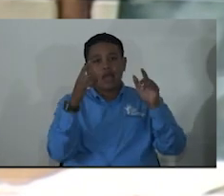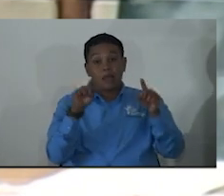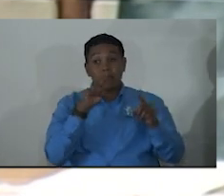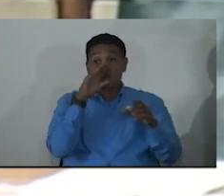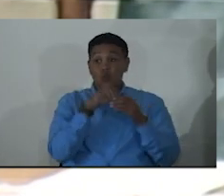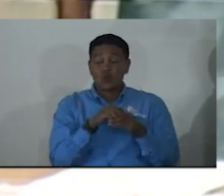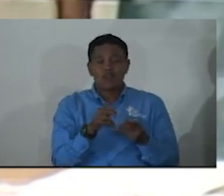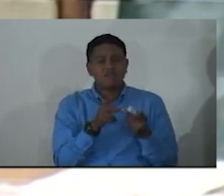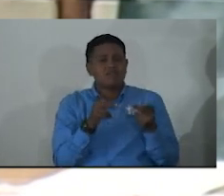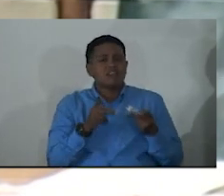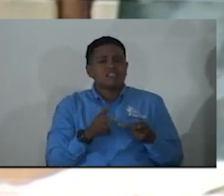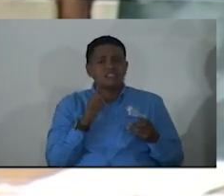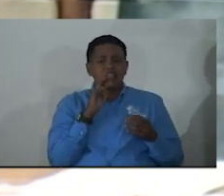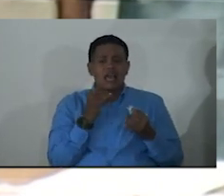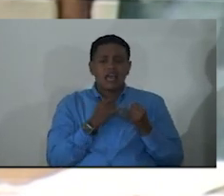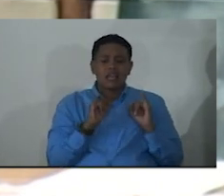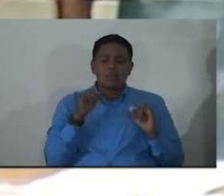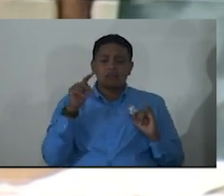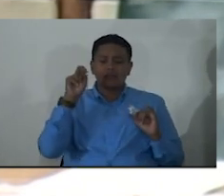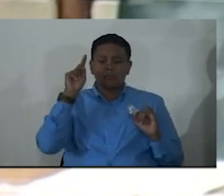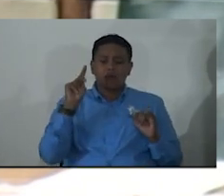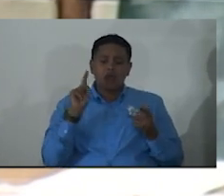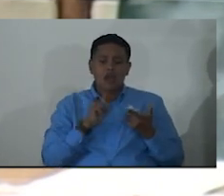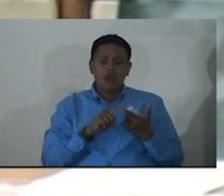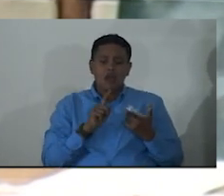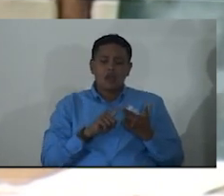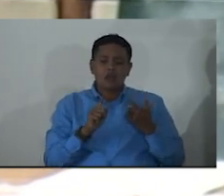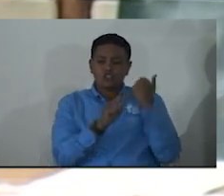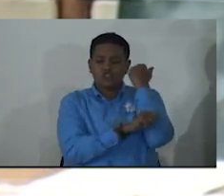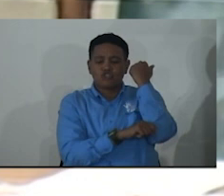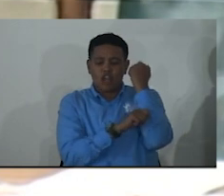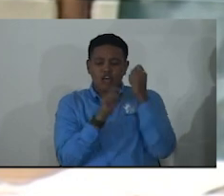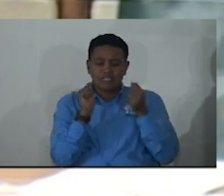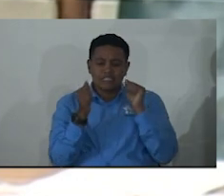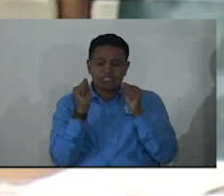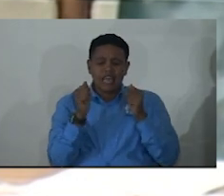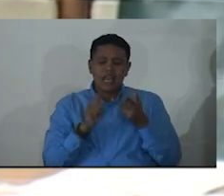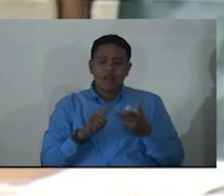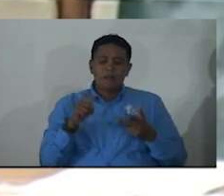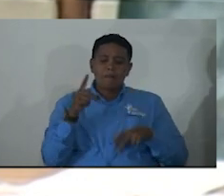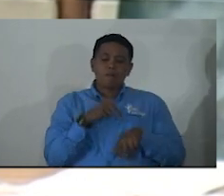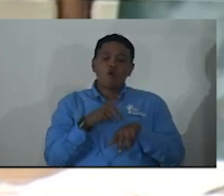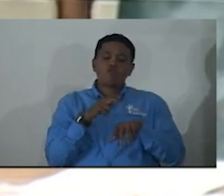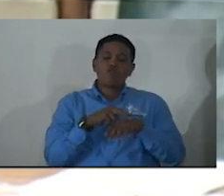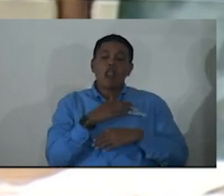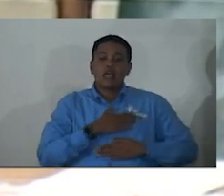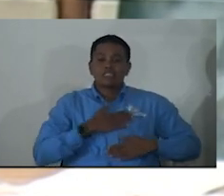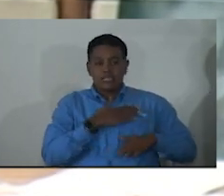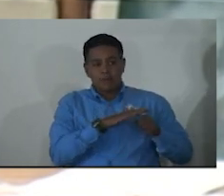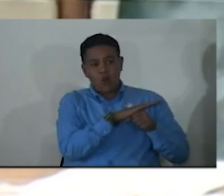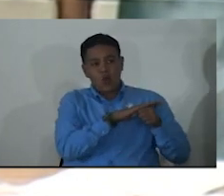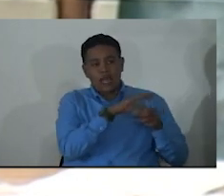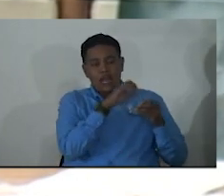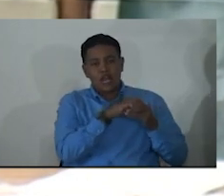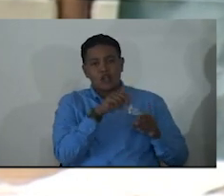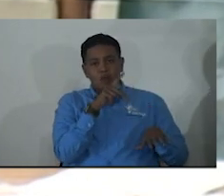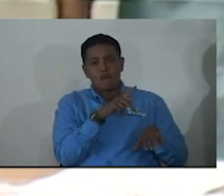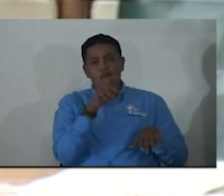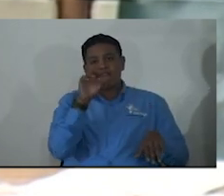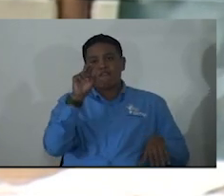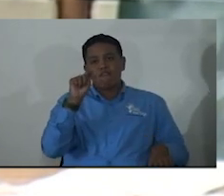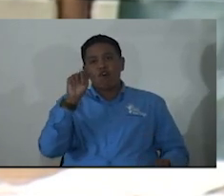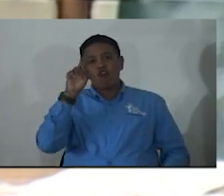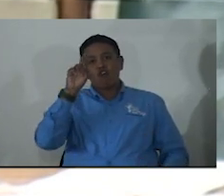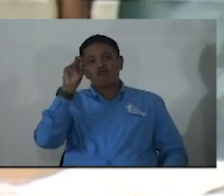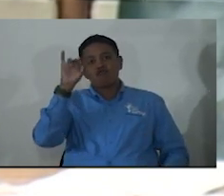include facilities at Independence Park, Trelawney Stadium, the Port Royal Entertainment Zone, including Fort Rocky